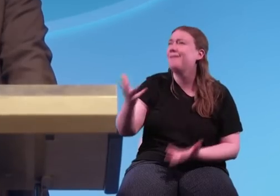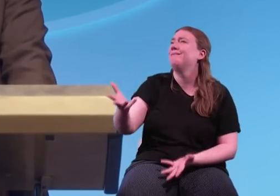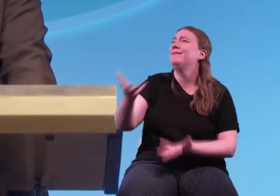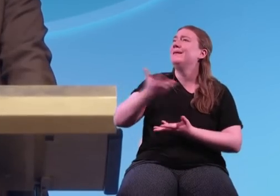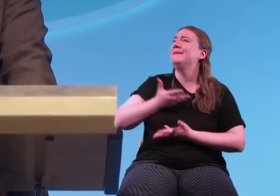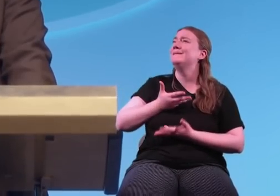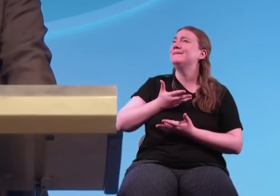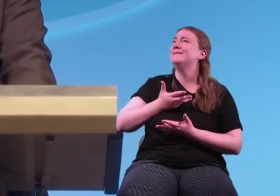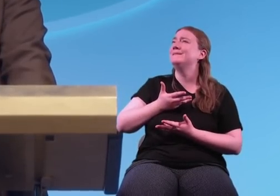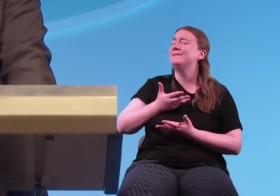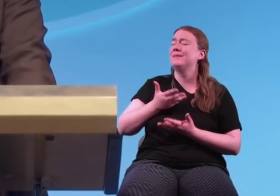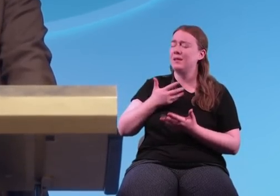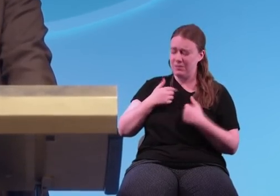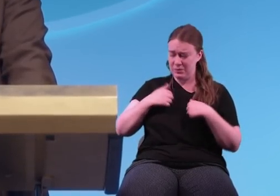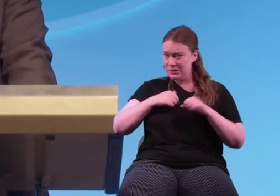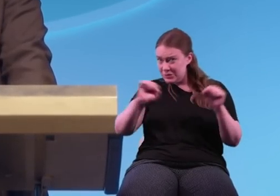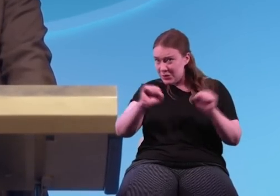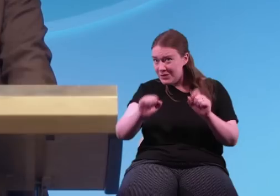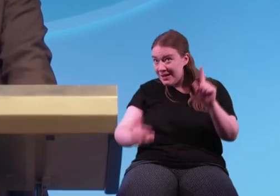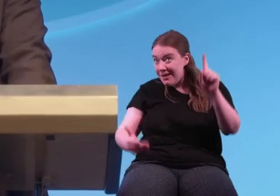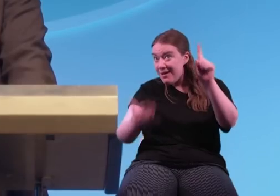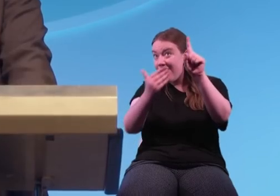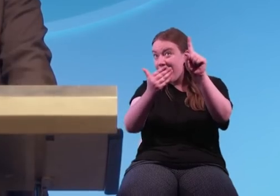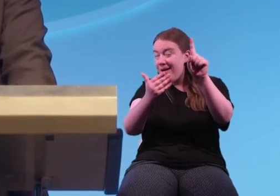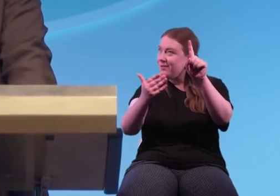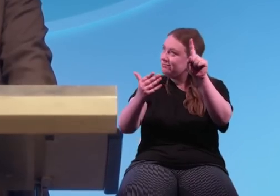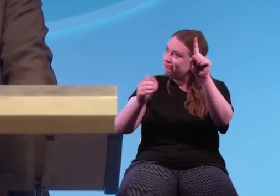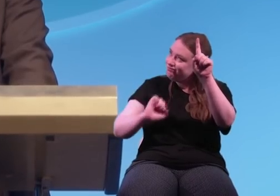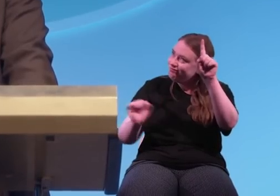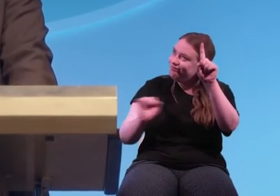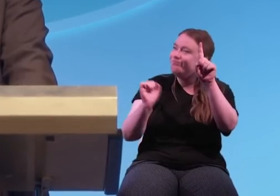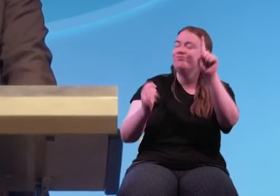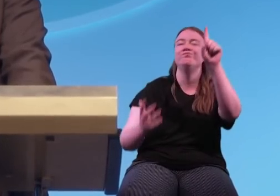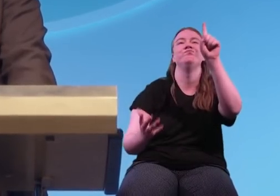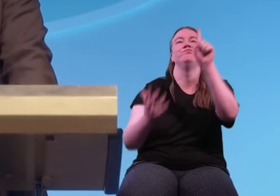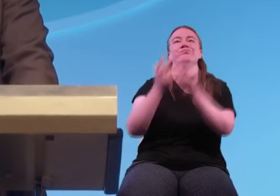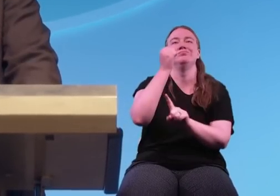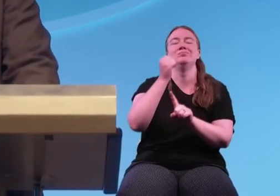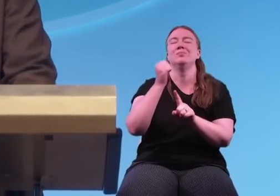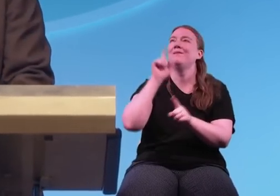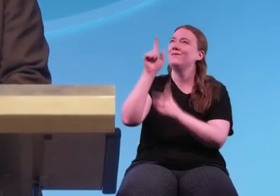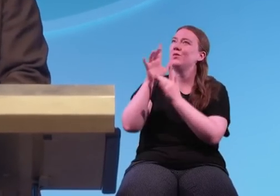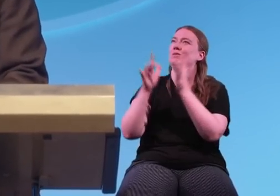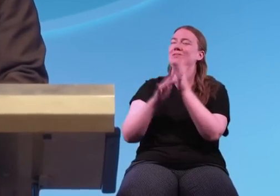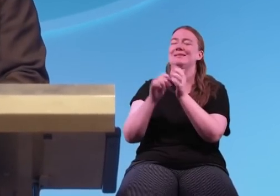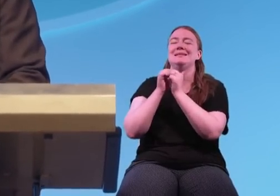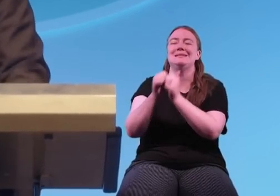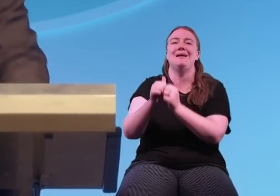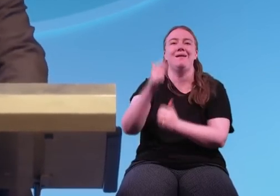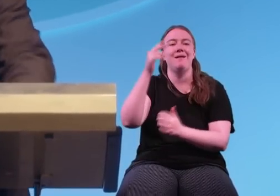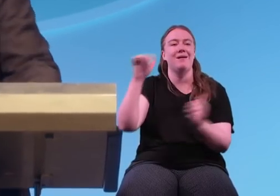not, make us. For your Son's sake, amen.